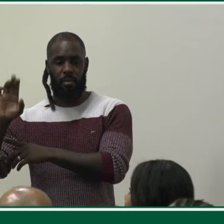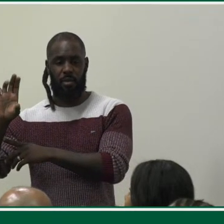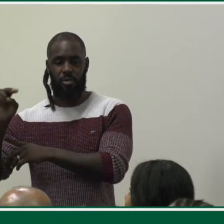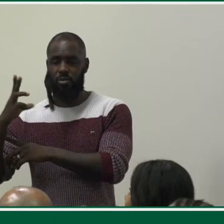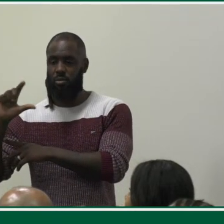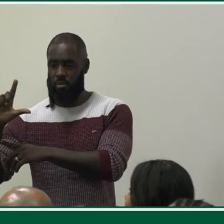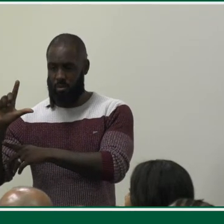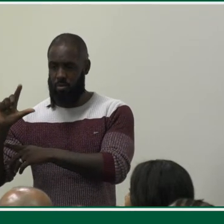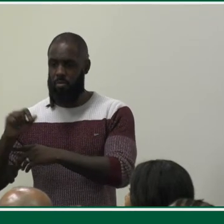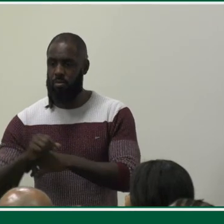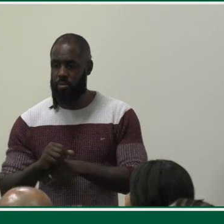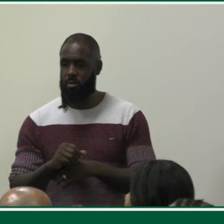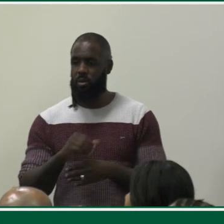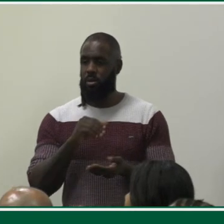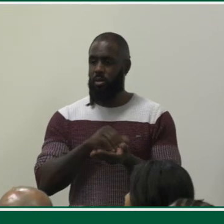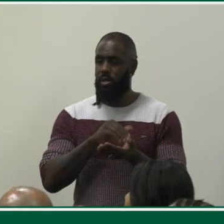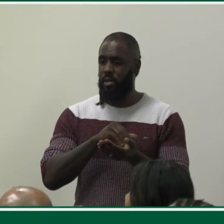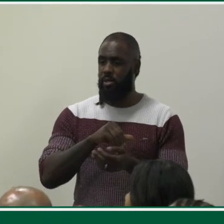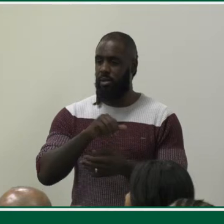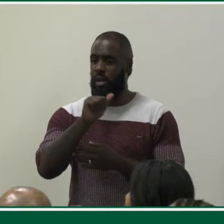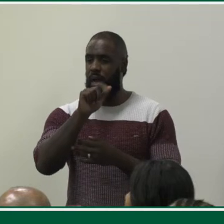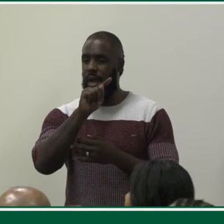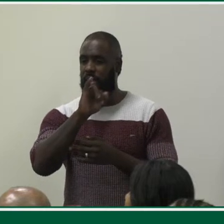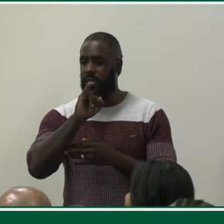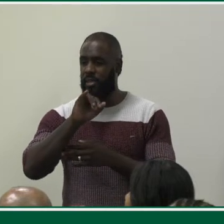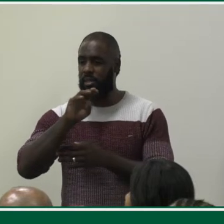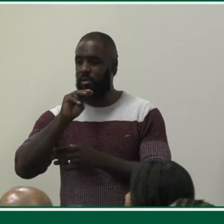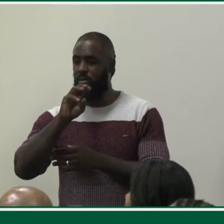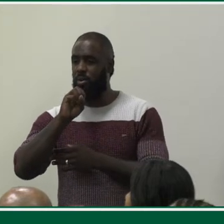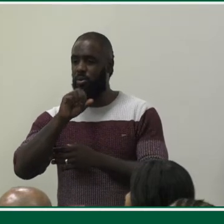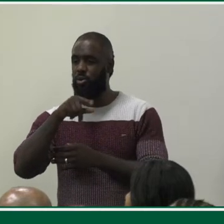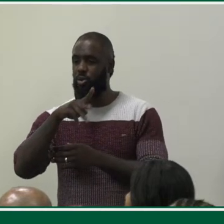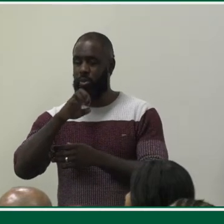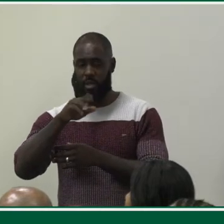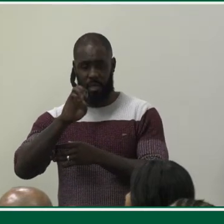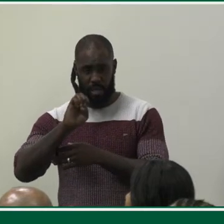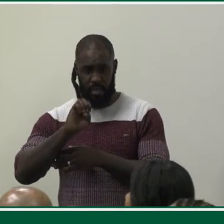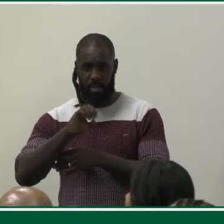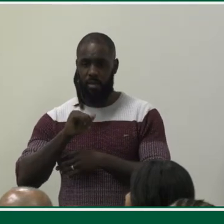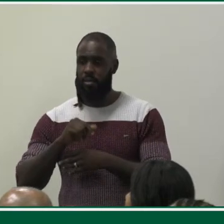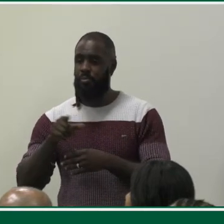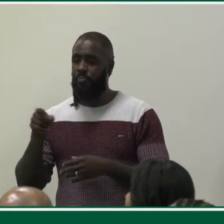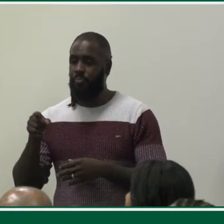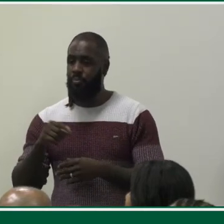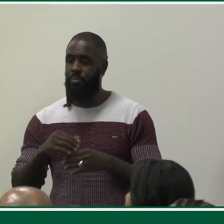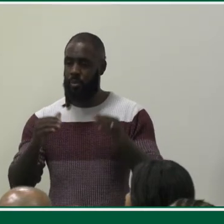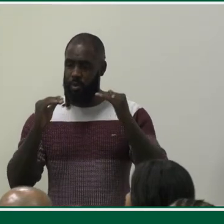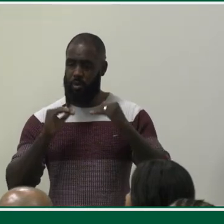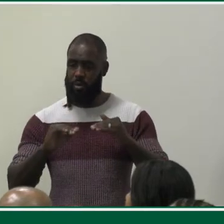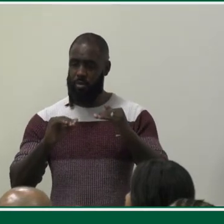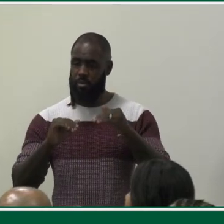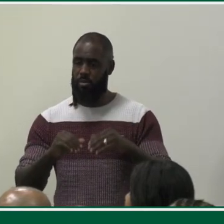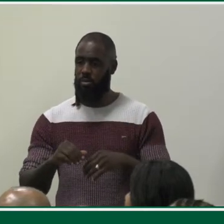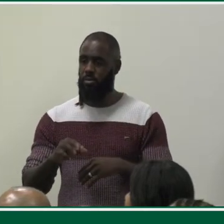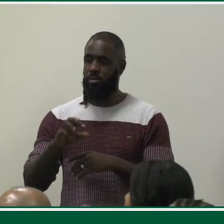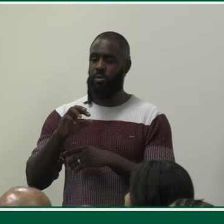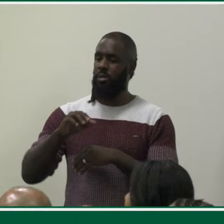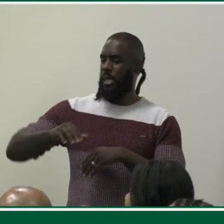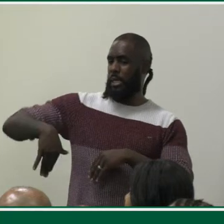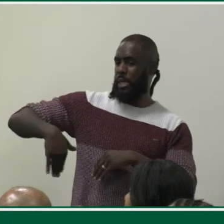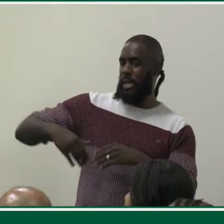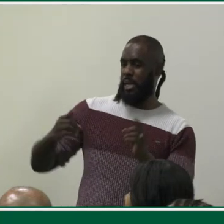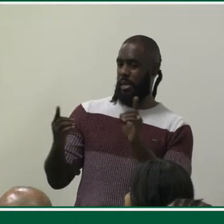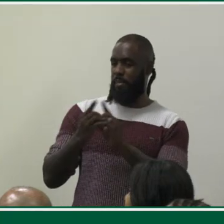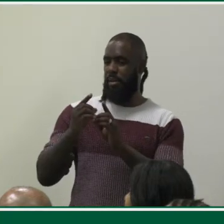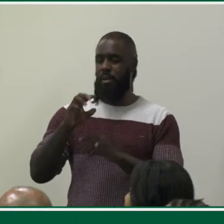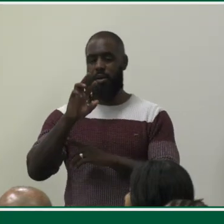You've already met Dr. Ati Fawatomusupie, who's our Dean of Students. You've already met, well, maybe not met yet, there's